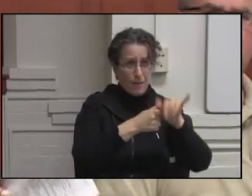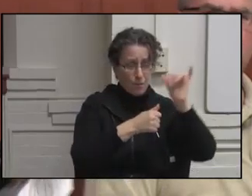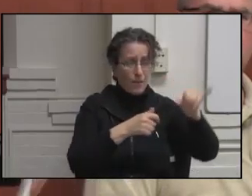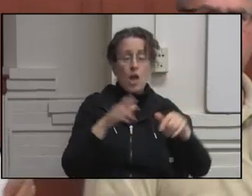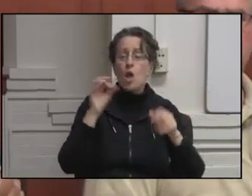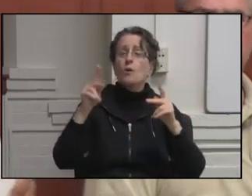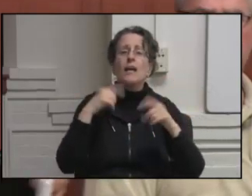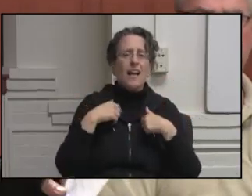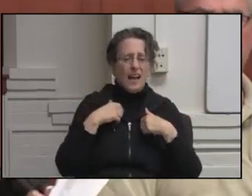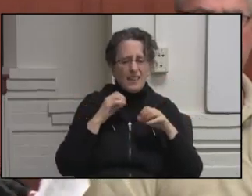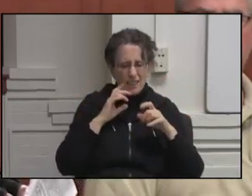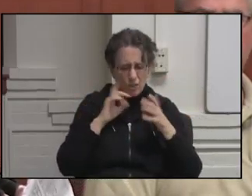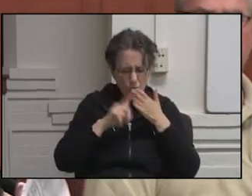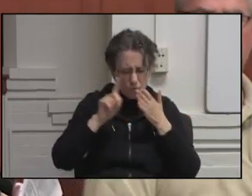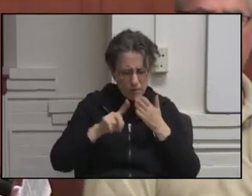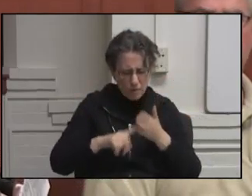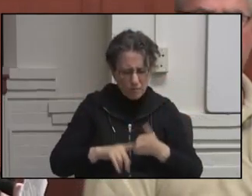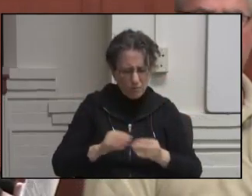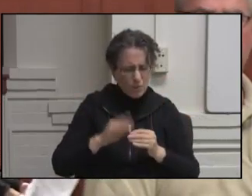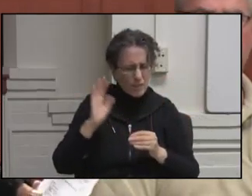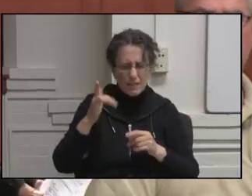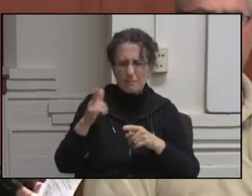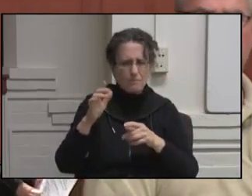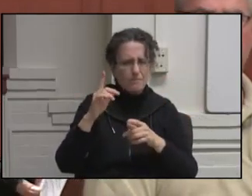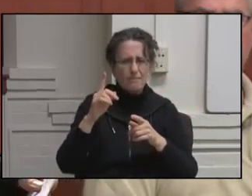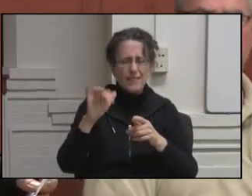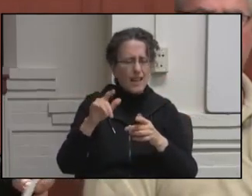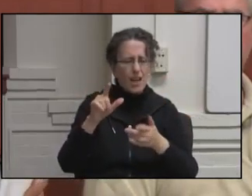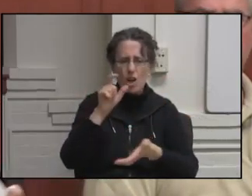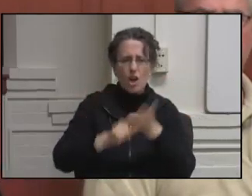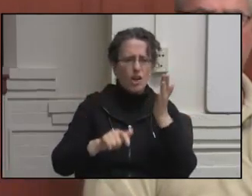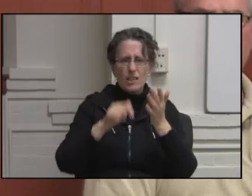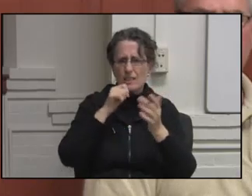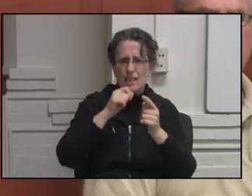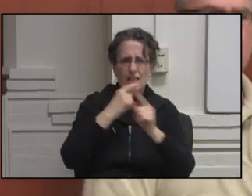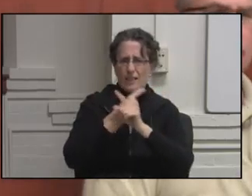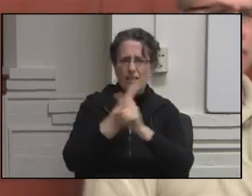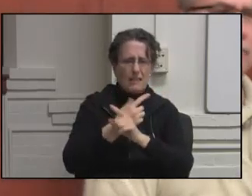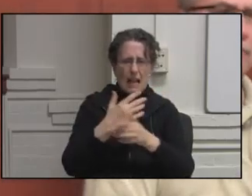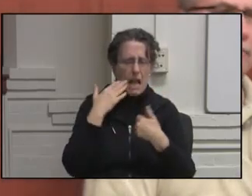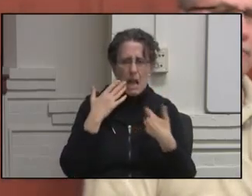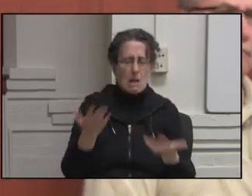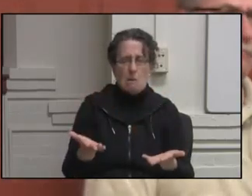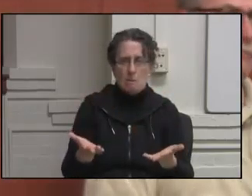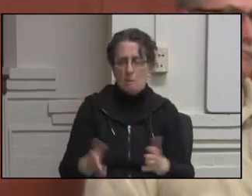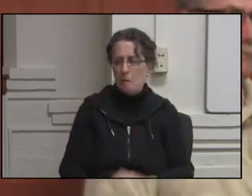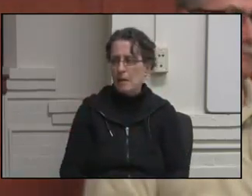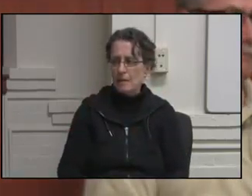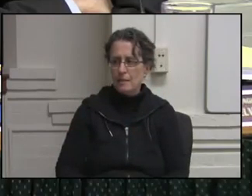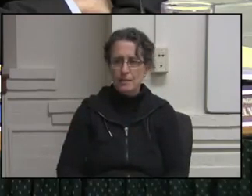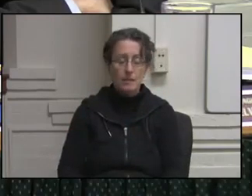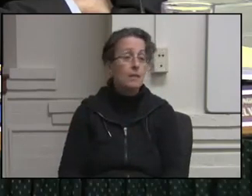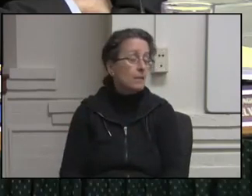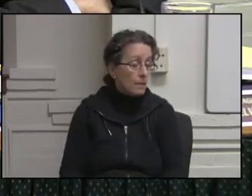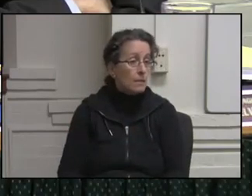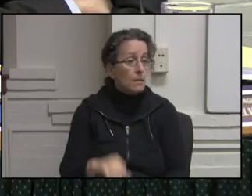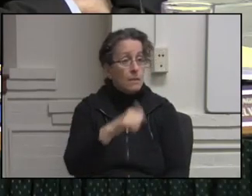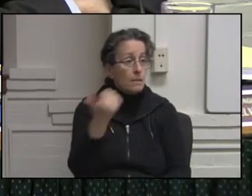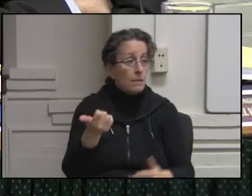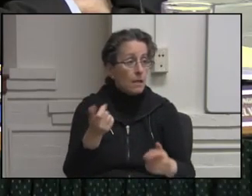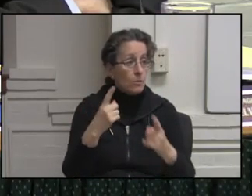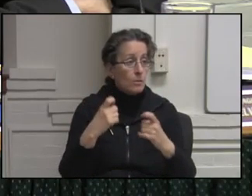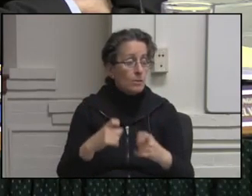do more homework then to see if that was an accurate article in the Reformer. Any other members of the public have